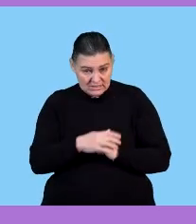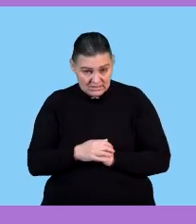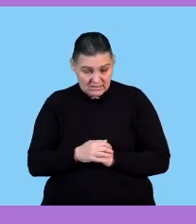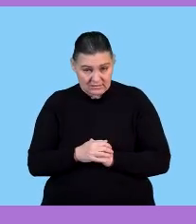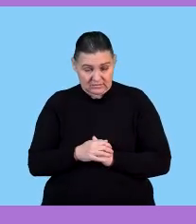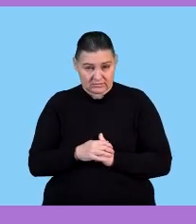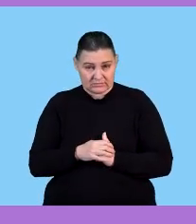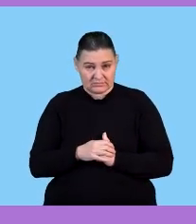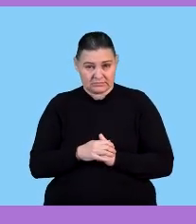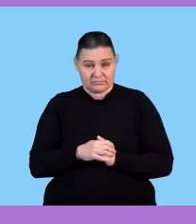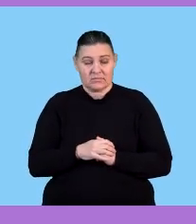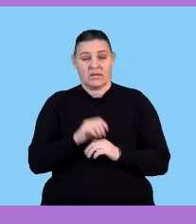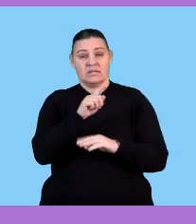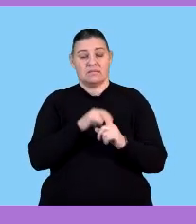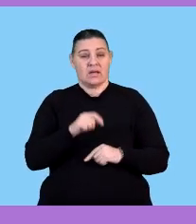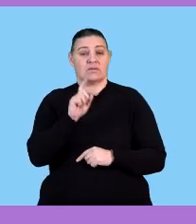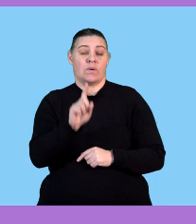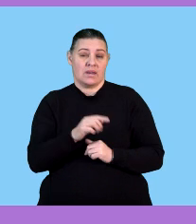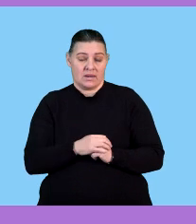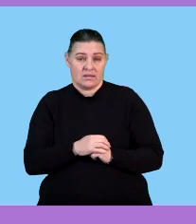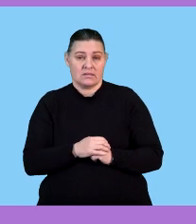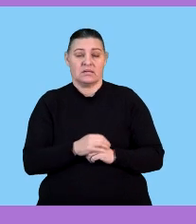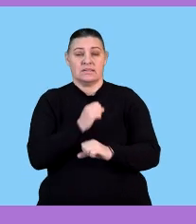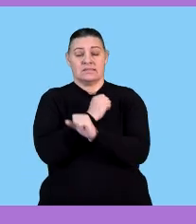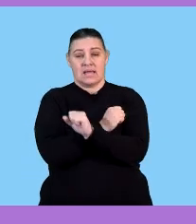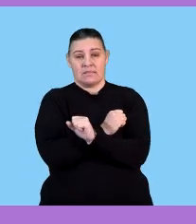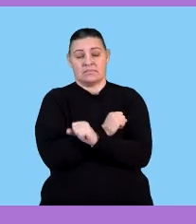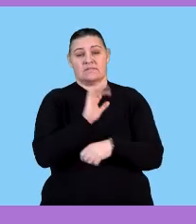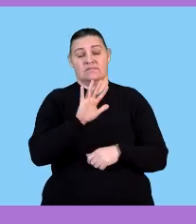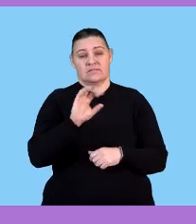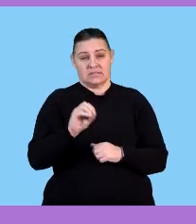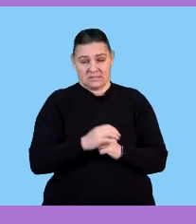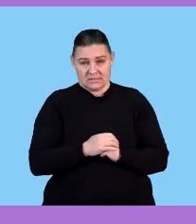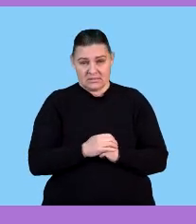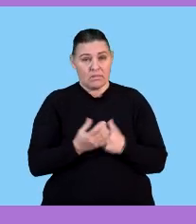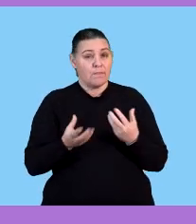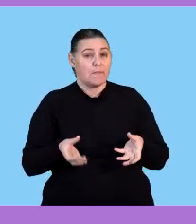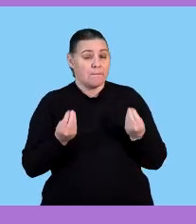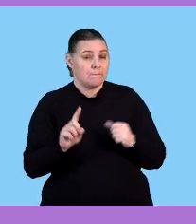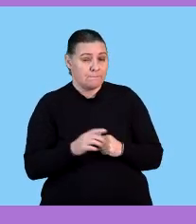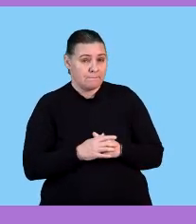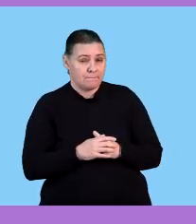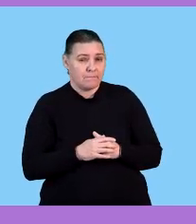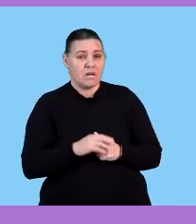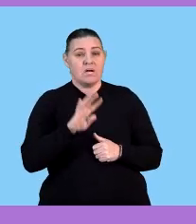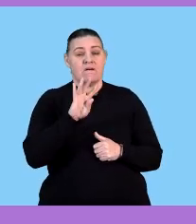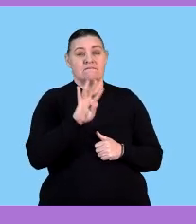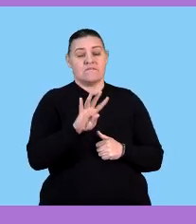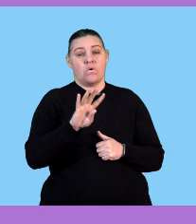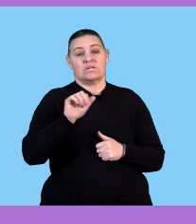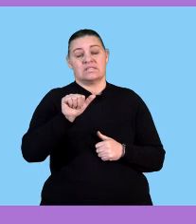concentrating. 9,3 divided by 1 times 50. What do I get? I